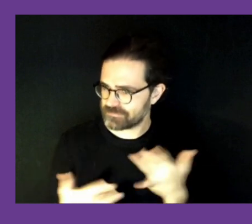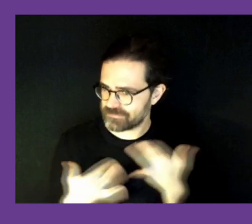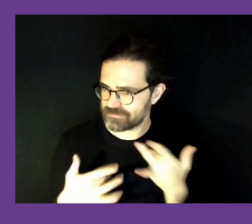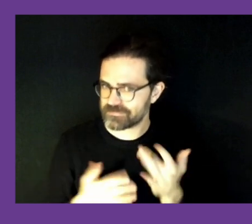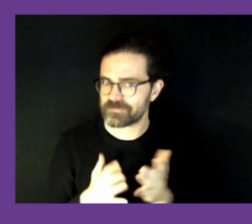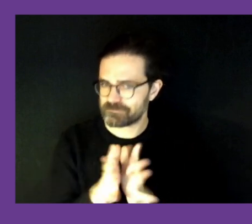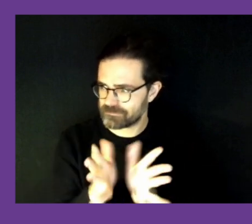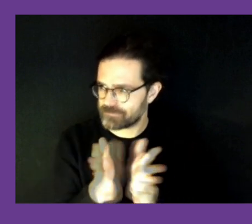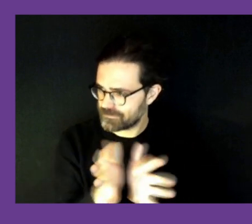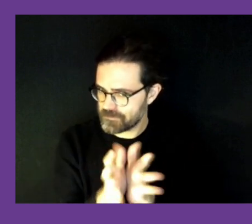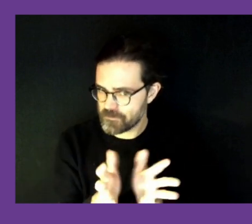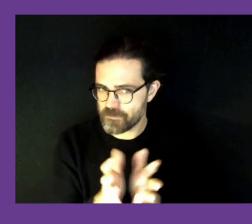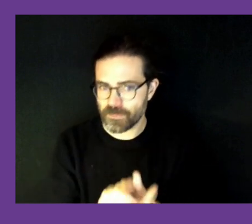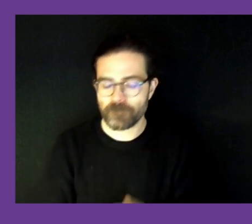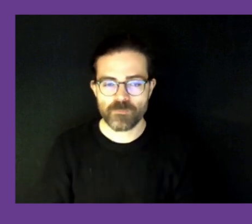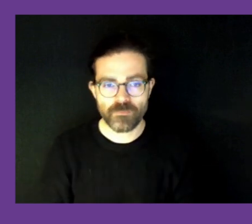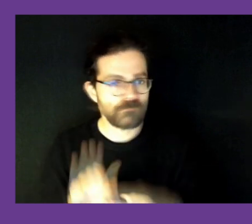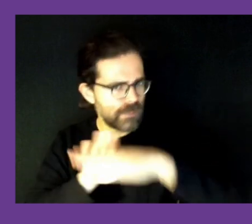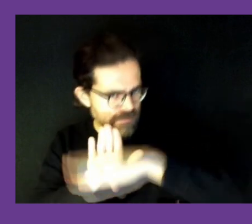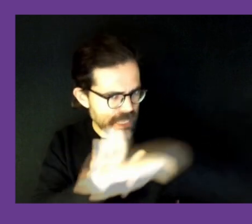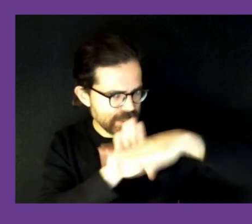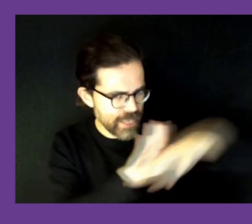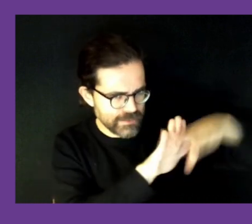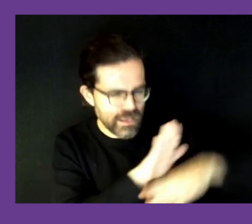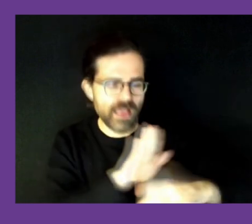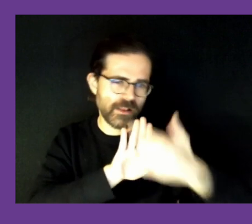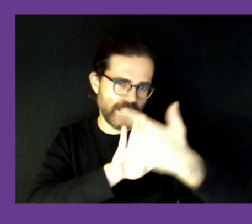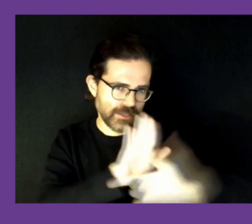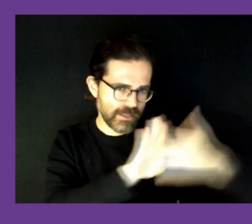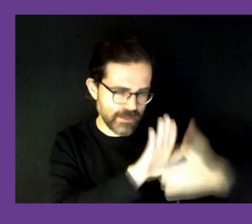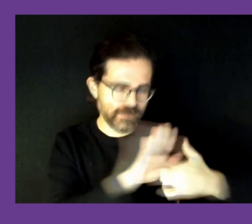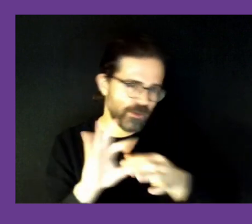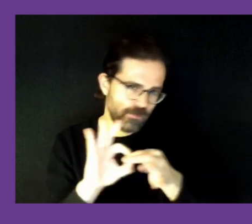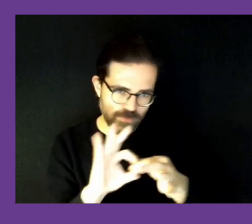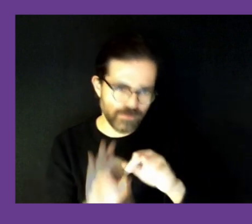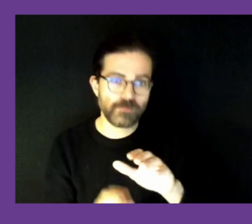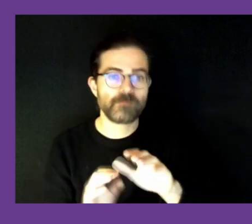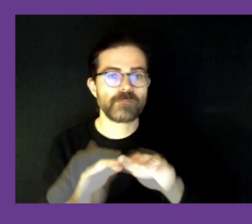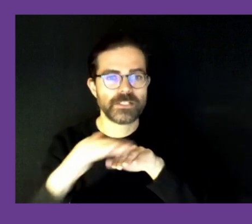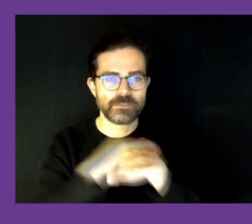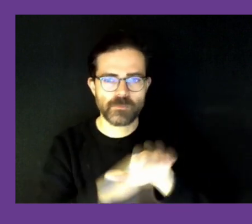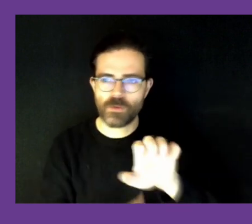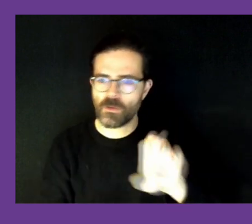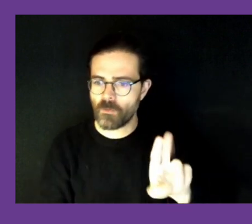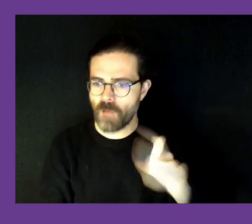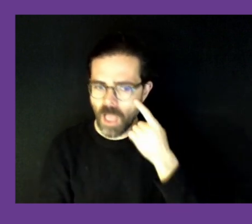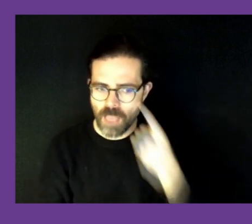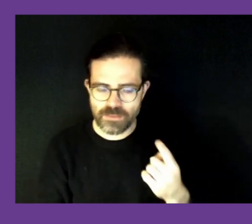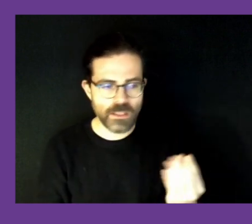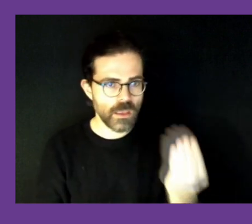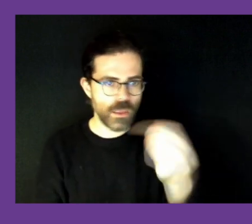legislation and the role of AccessibleEU. I can see we had a couple of questions in the